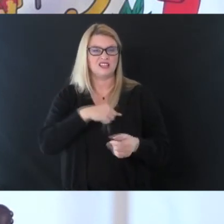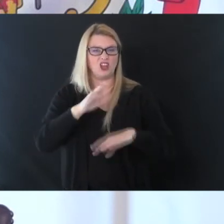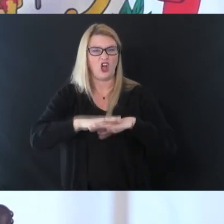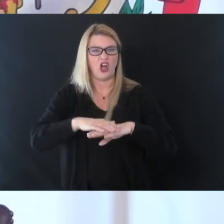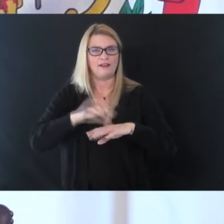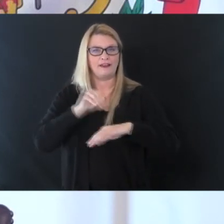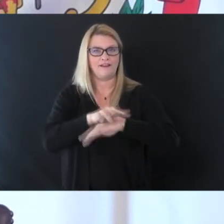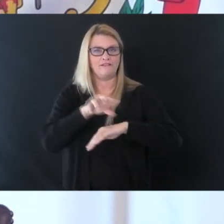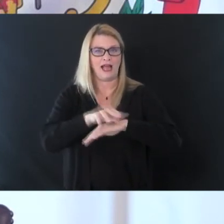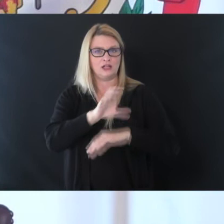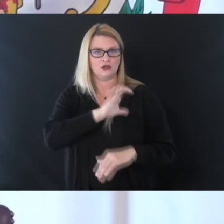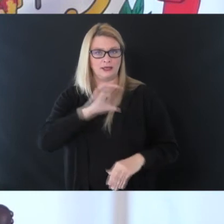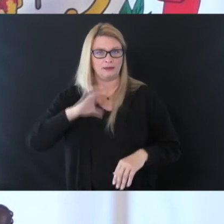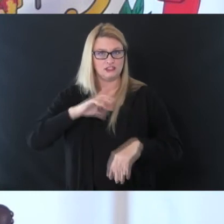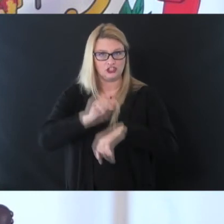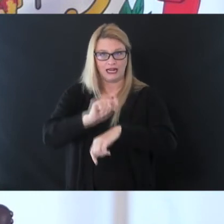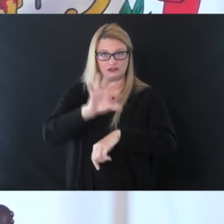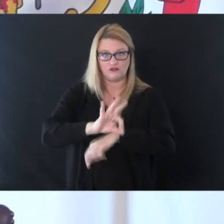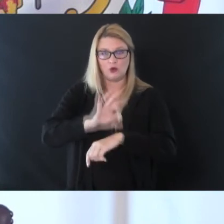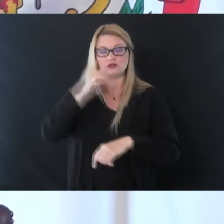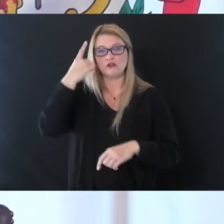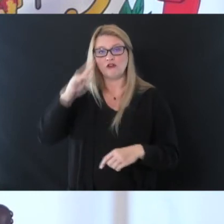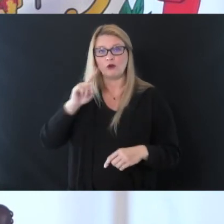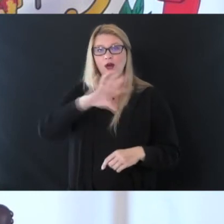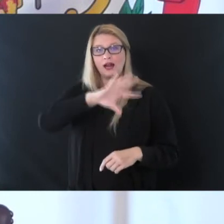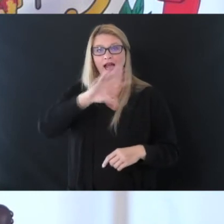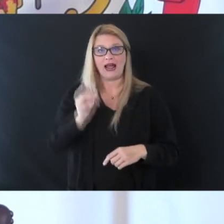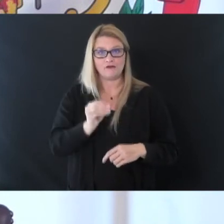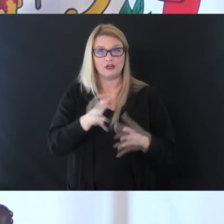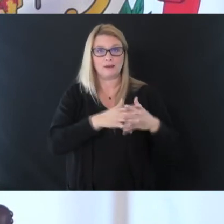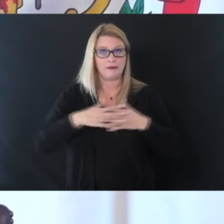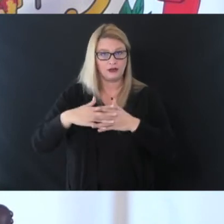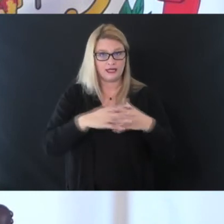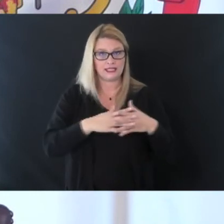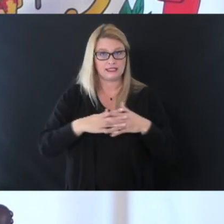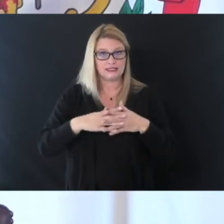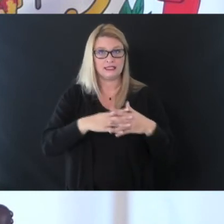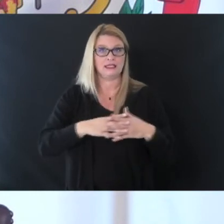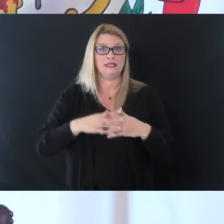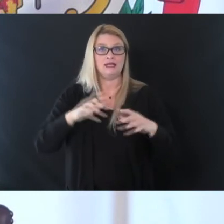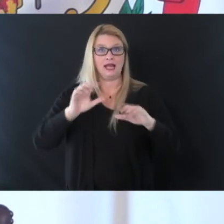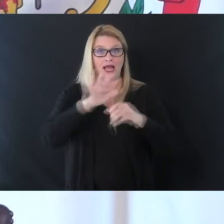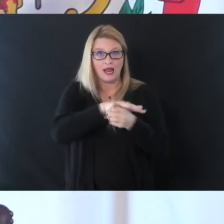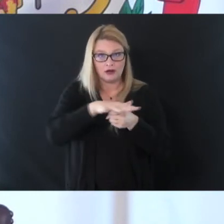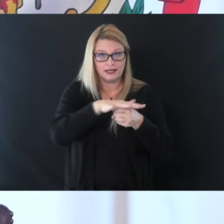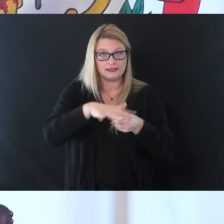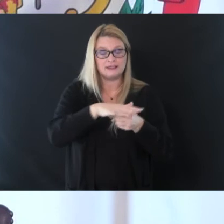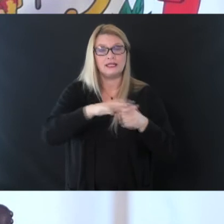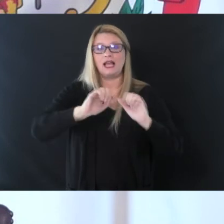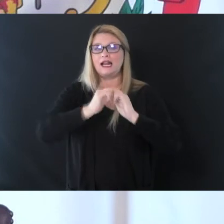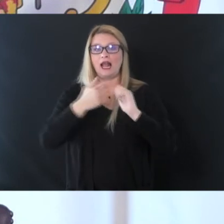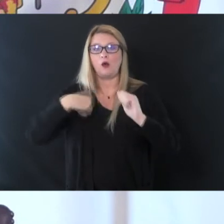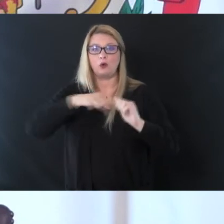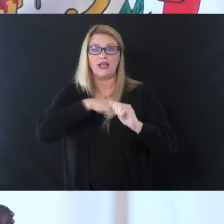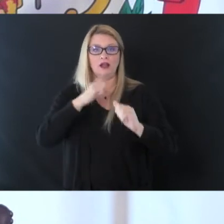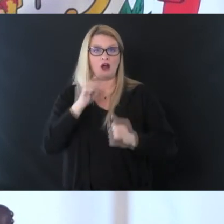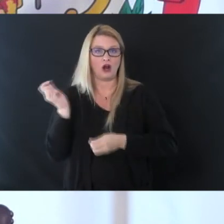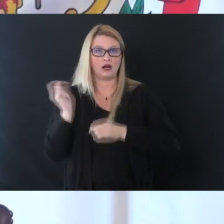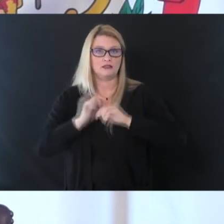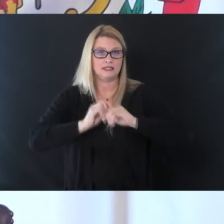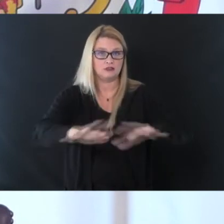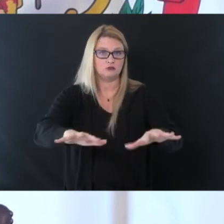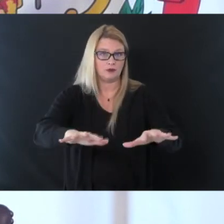commission on African American disparities and how they've been doing and how we're administering doses to the